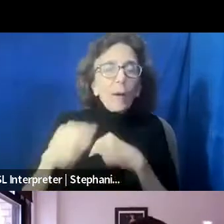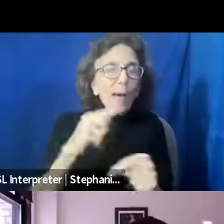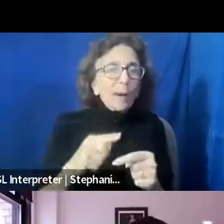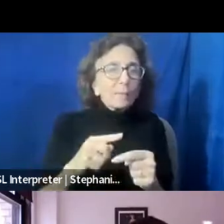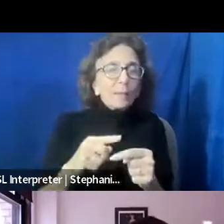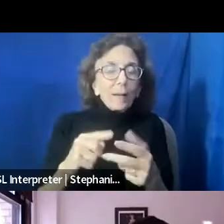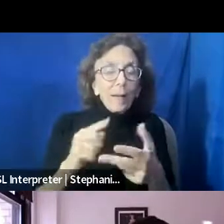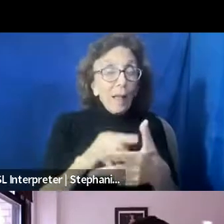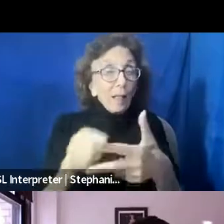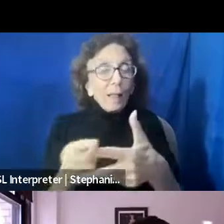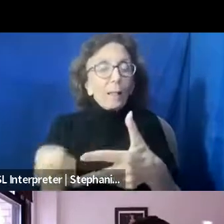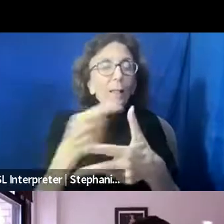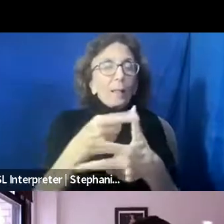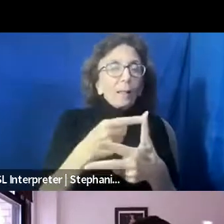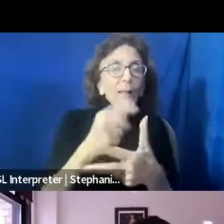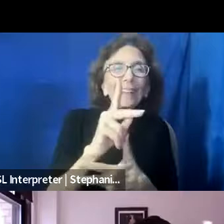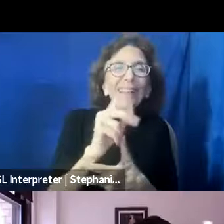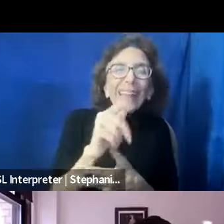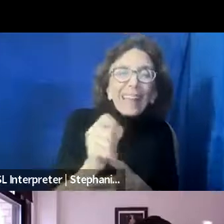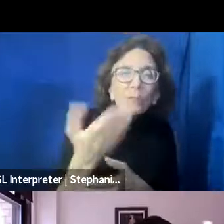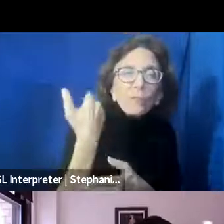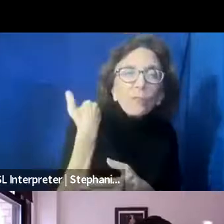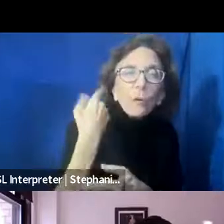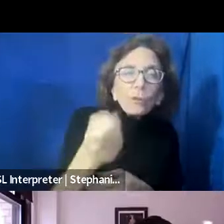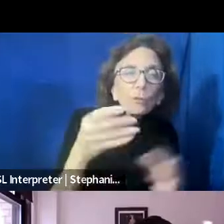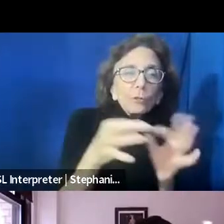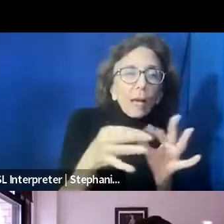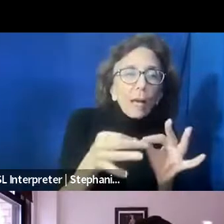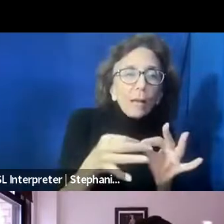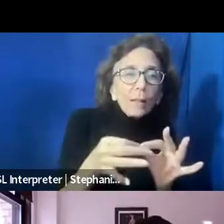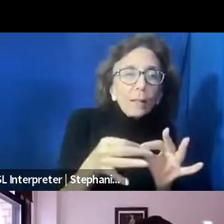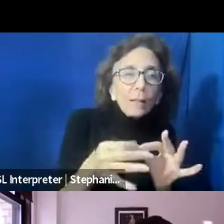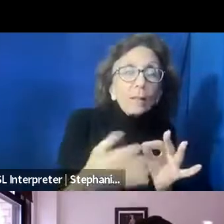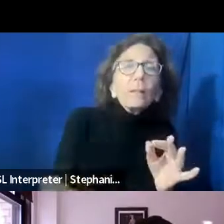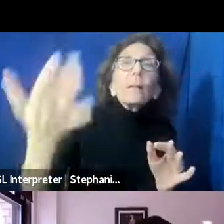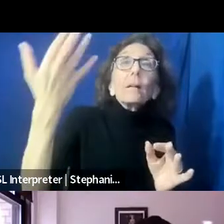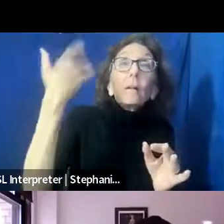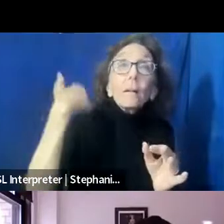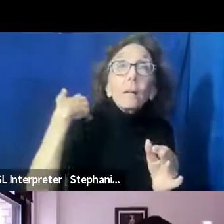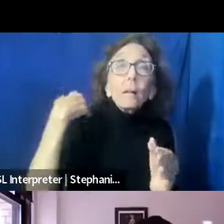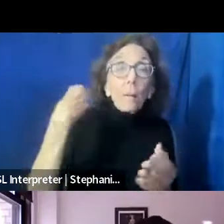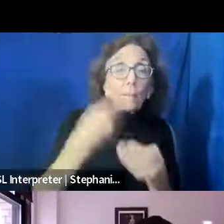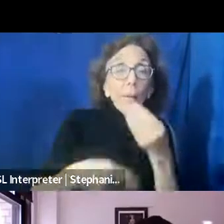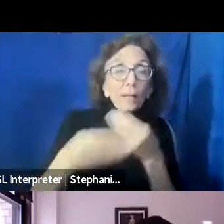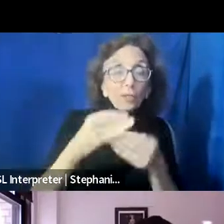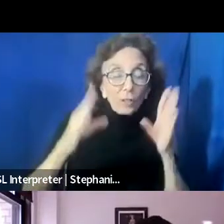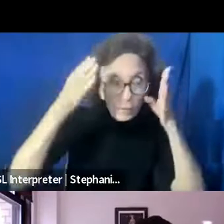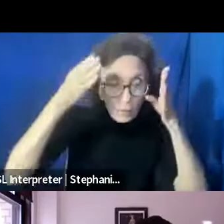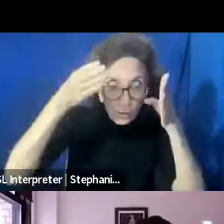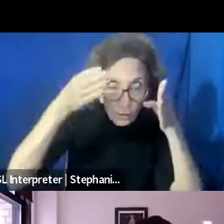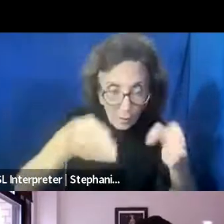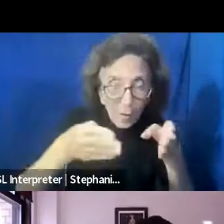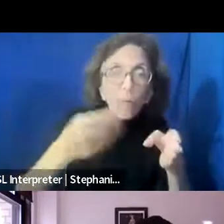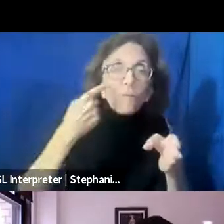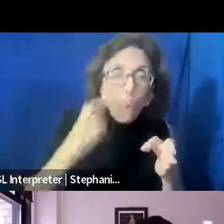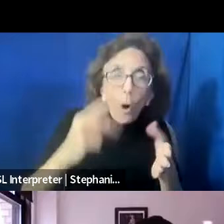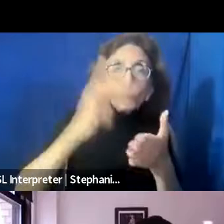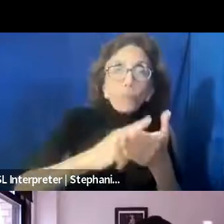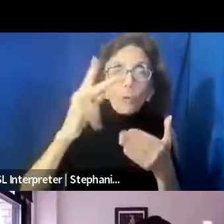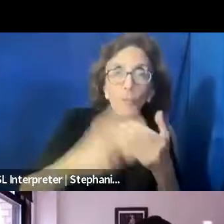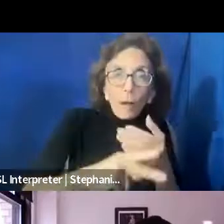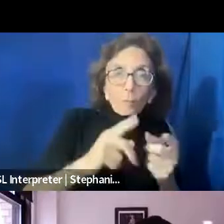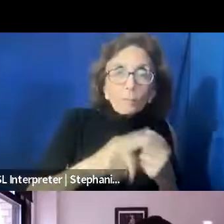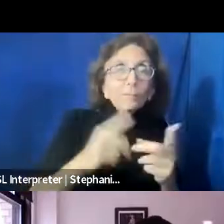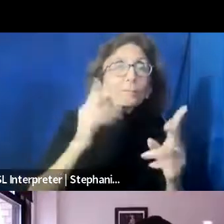about. So, you know, Kate, you mentioned that in the past, the budget was focused on executing the programming and fulfilling your